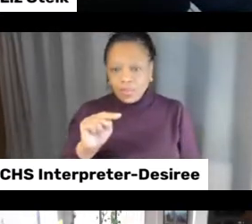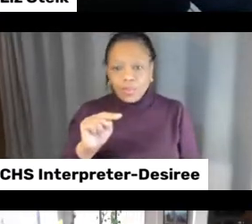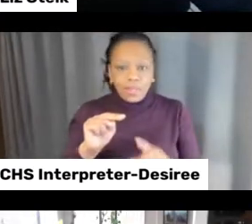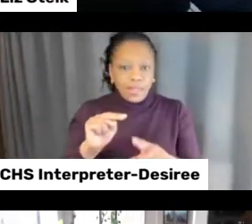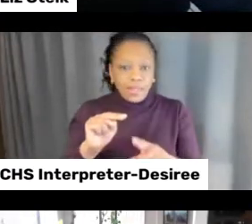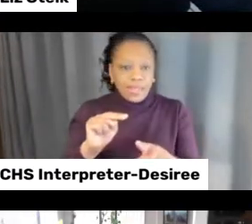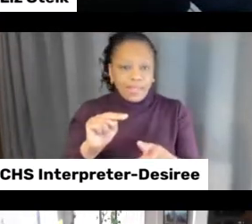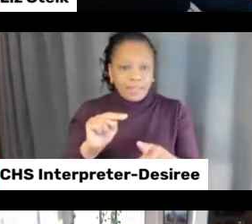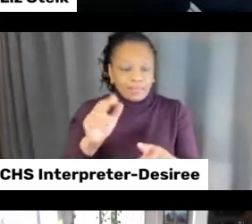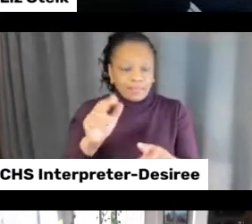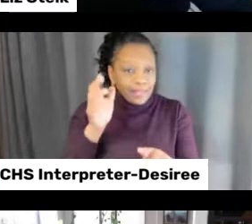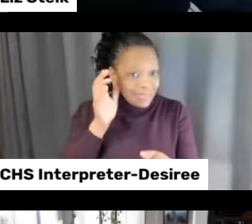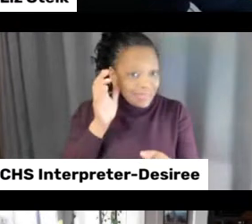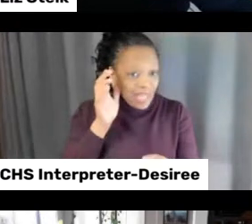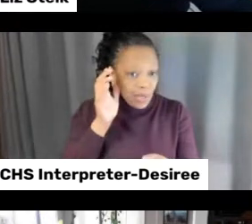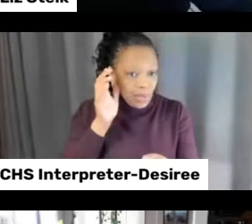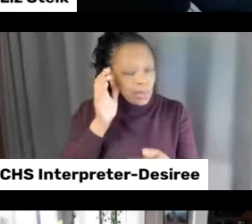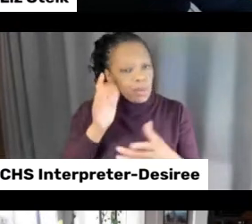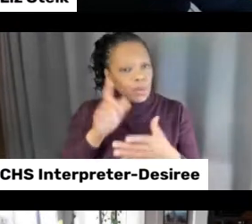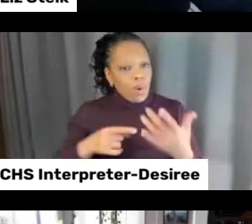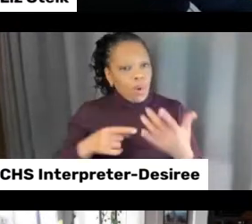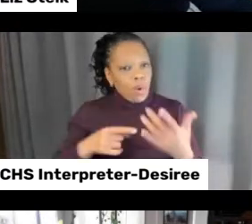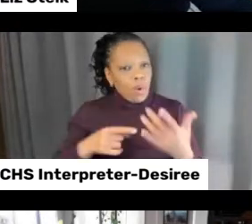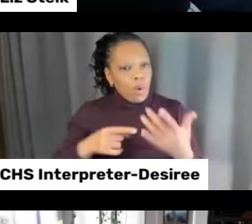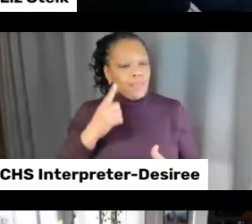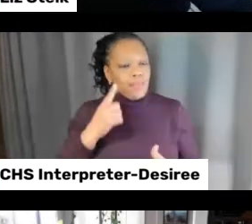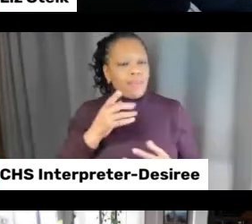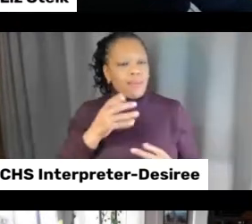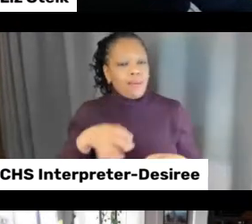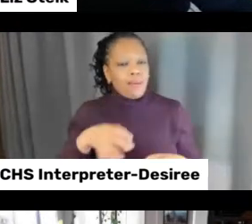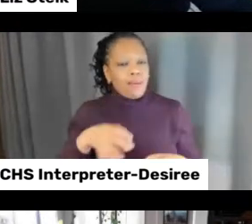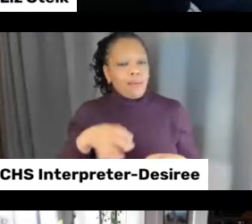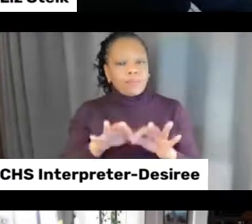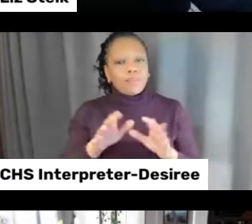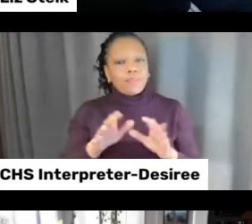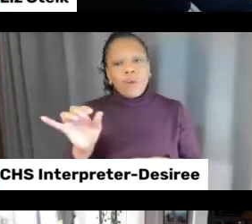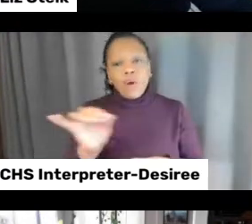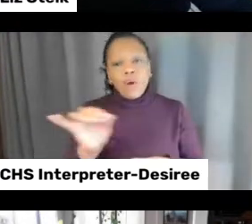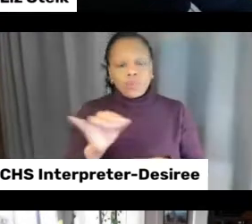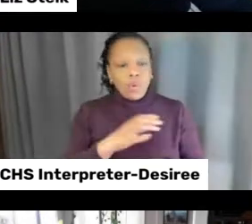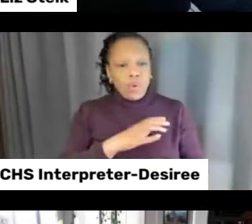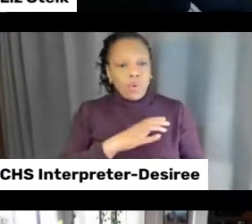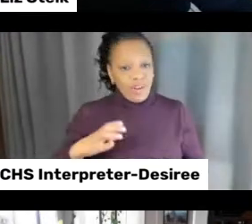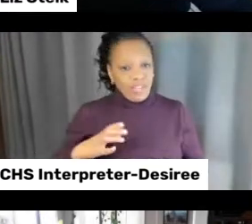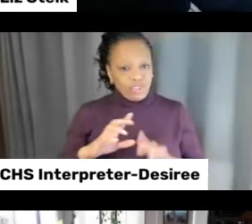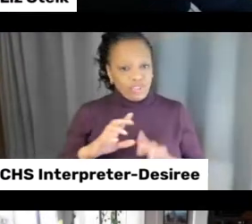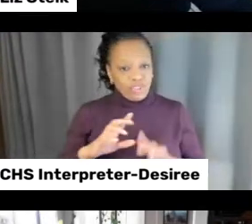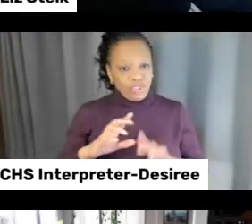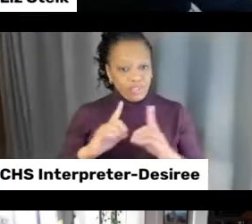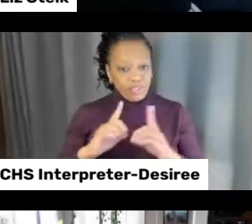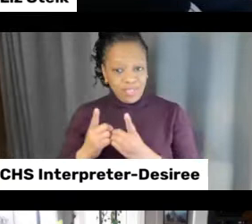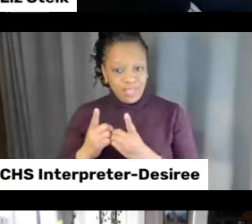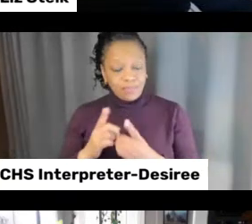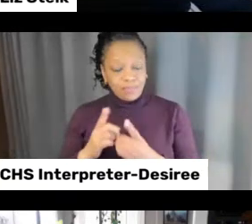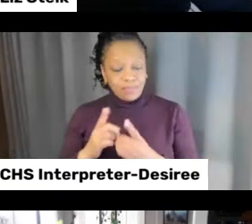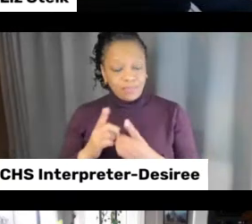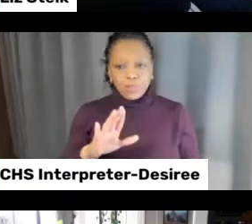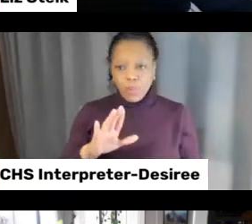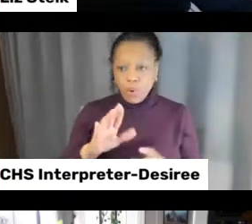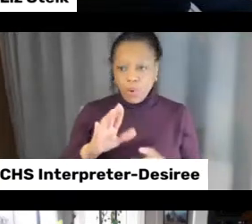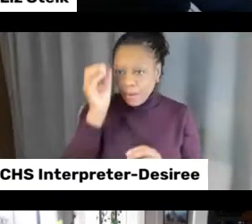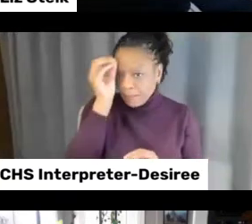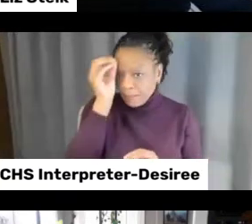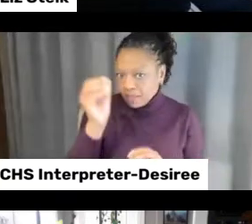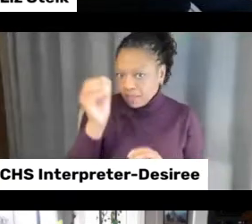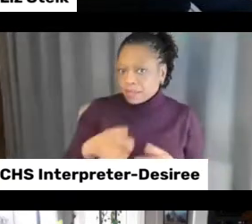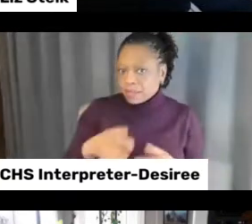Farm Bill. But there's also a number of congressional districts where your voice matters especially. And this is